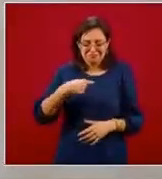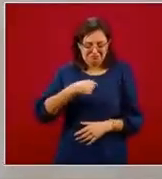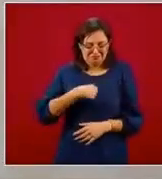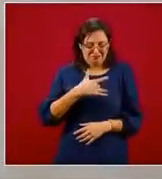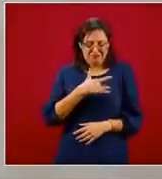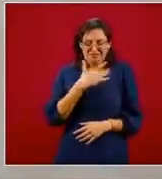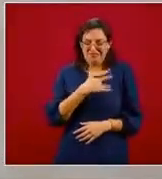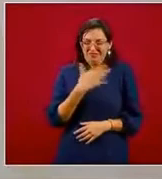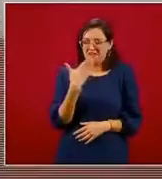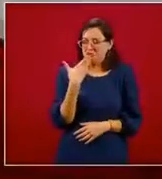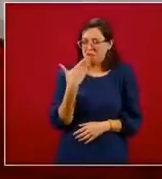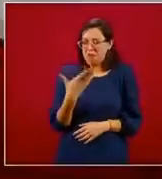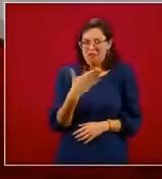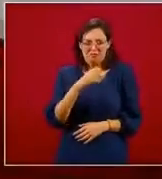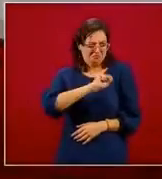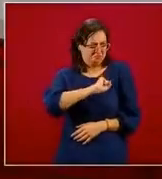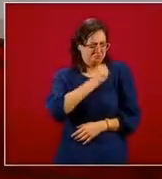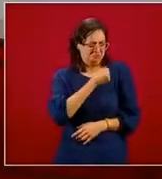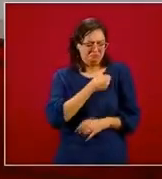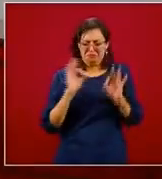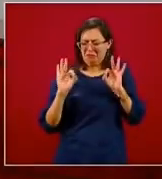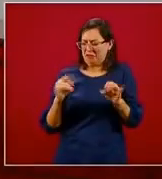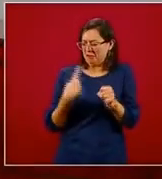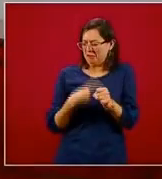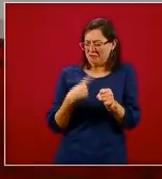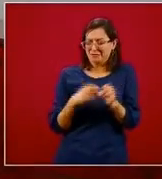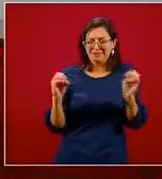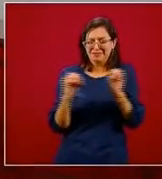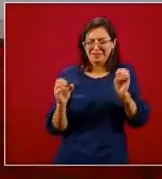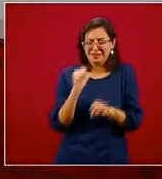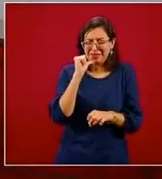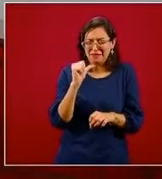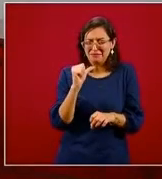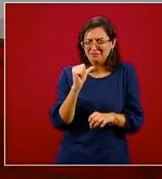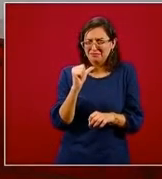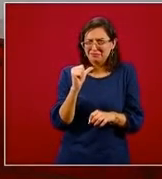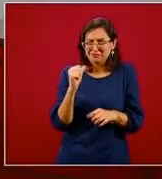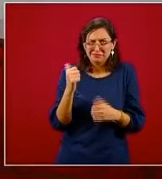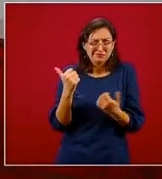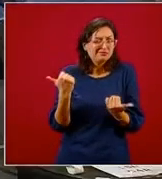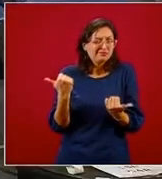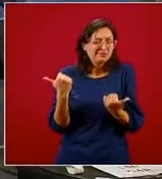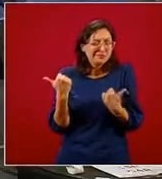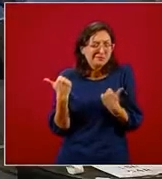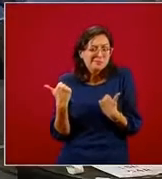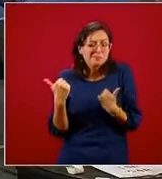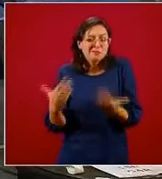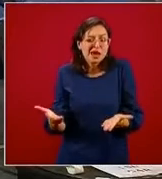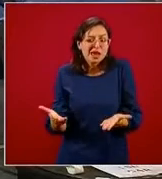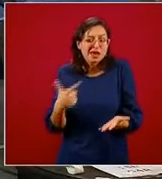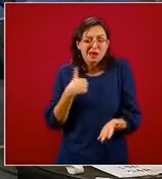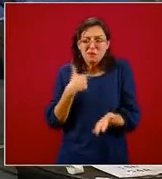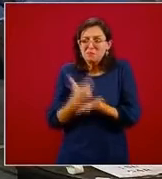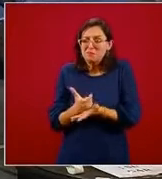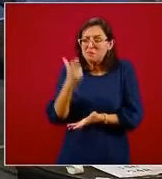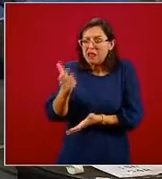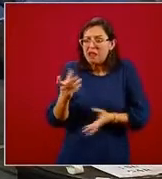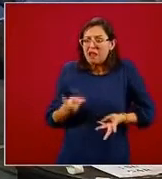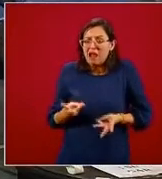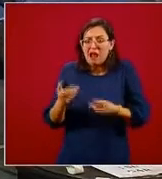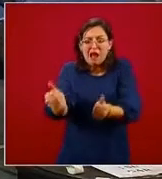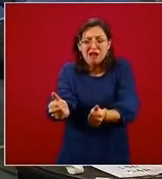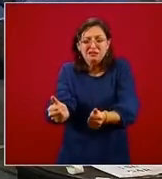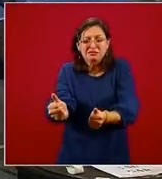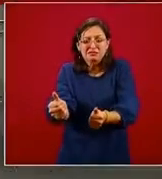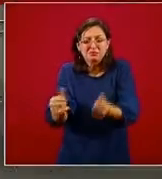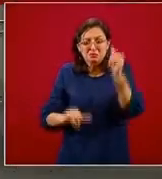to take care of your health. If I'm asymptomatic, if I'm not exhibiting symptoms, why would I